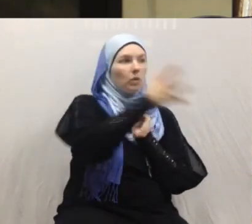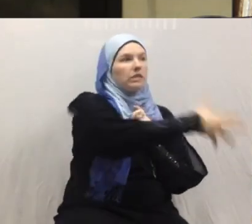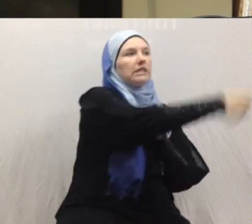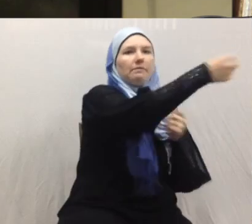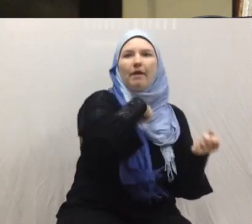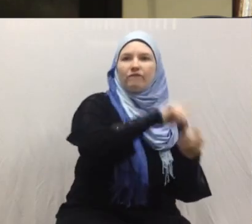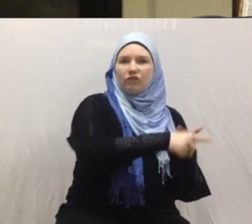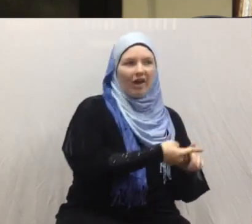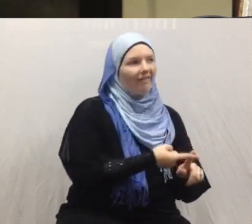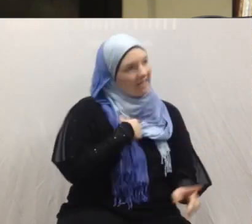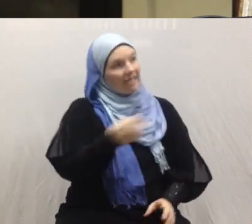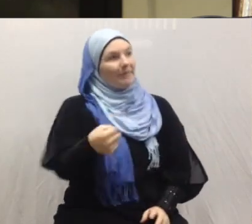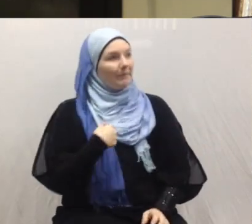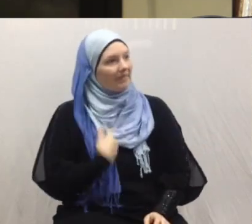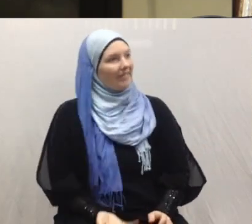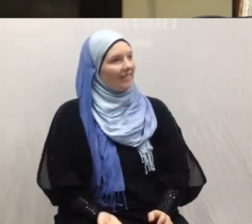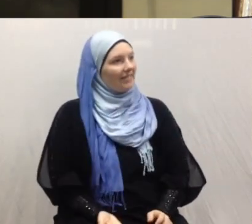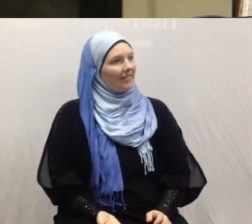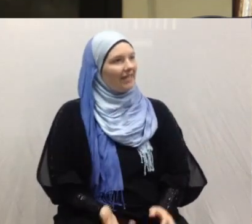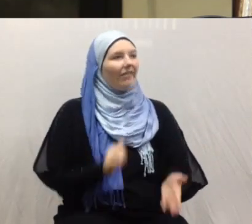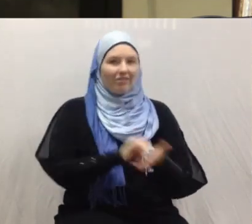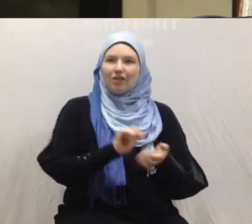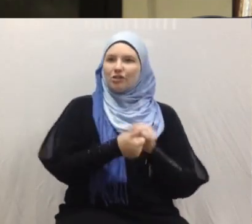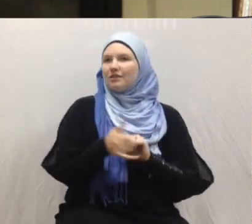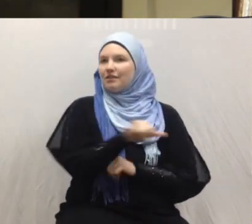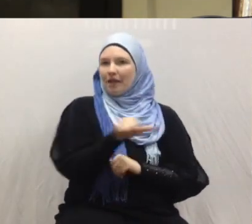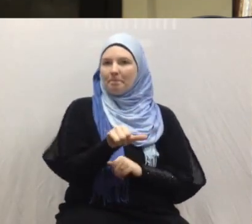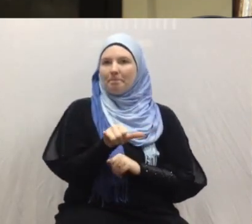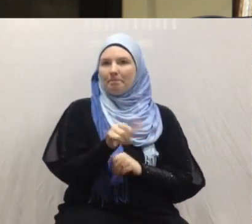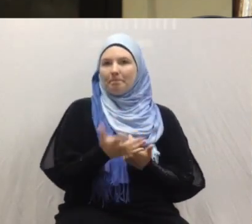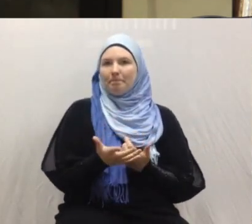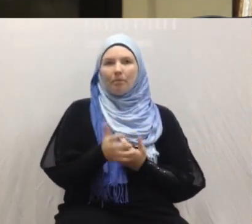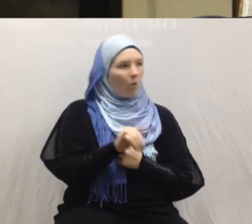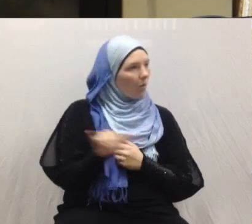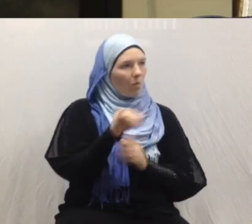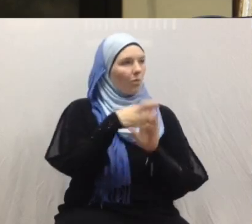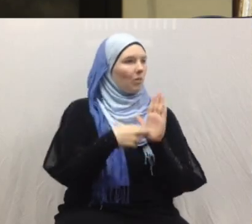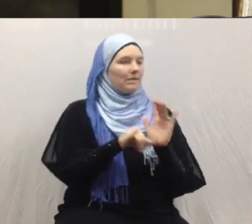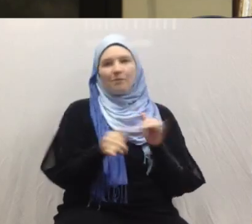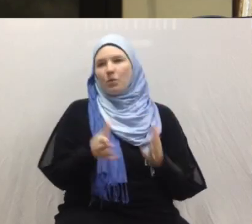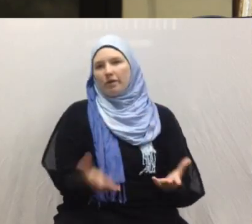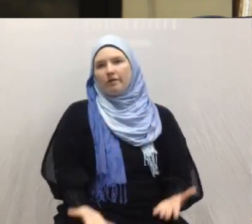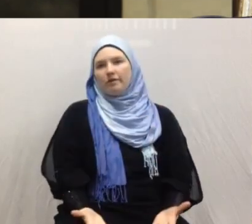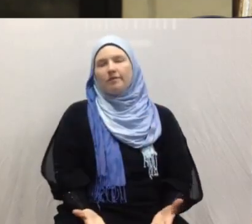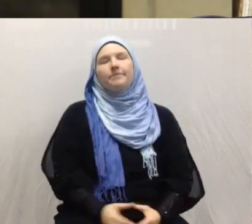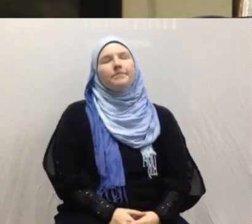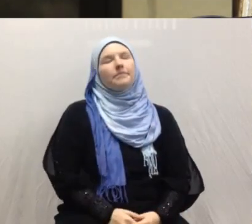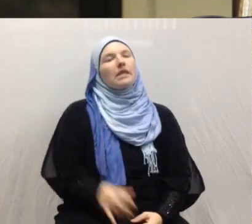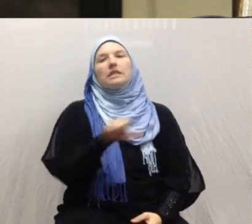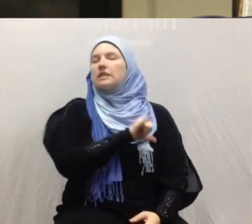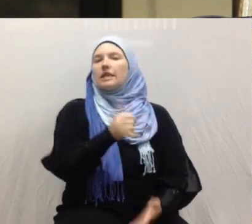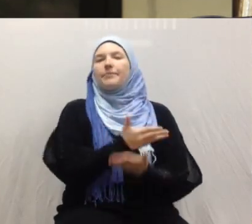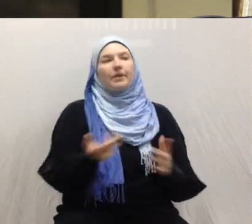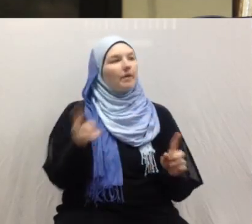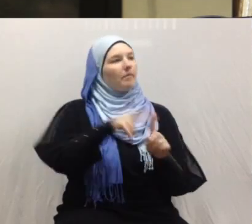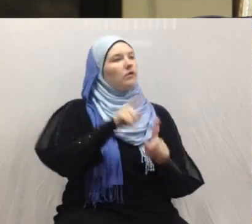they ticket you. This is what it should be also in other matters. The same applies